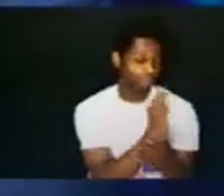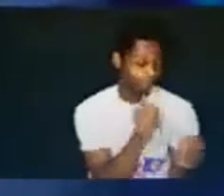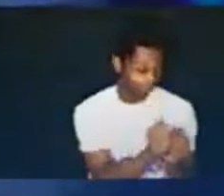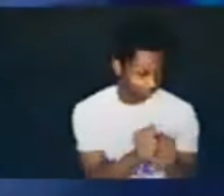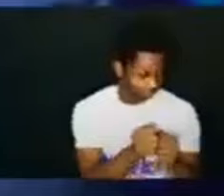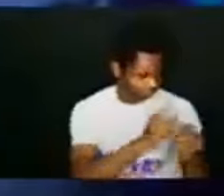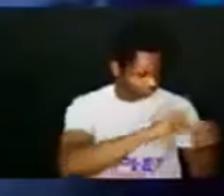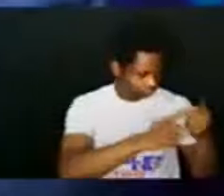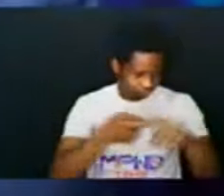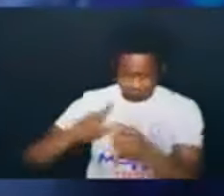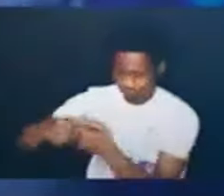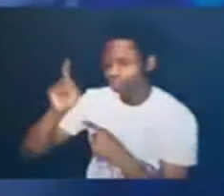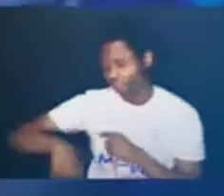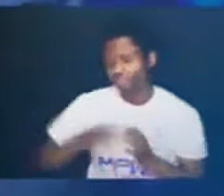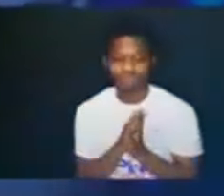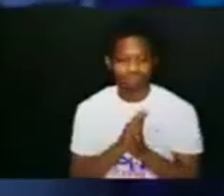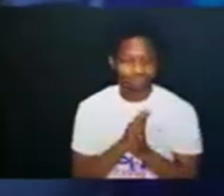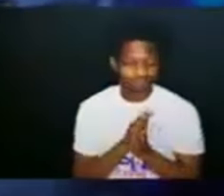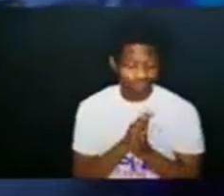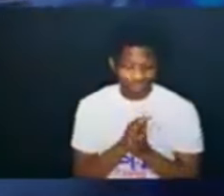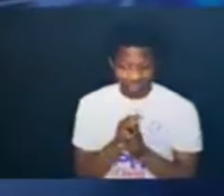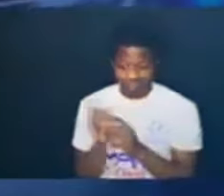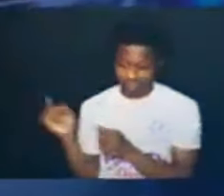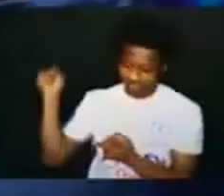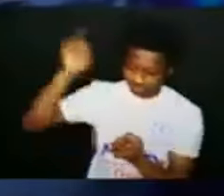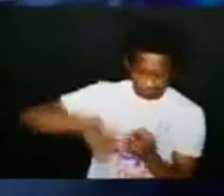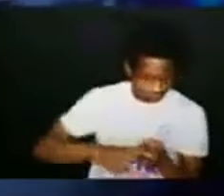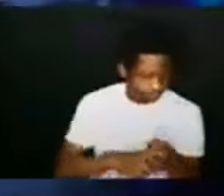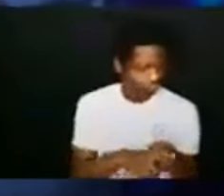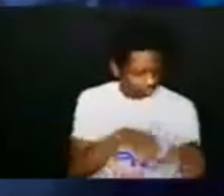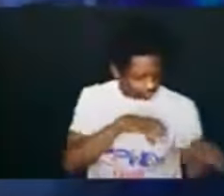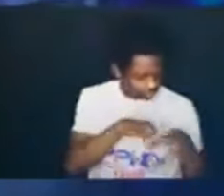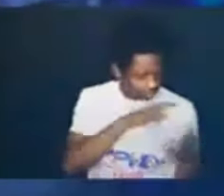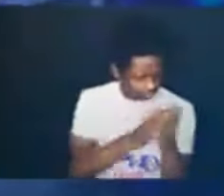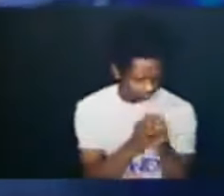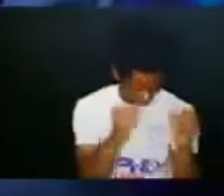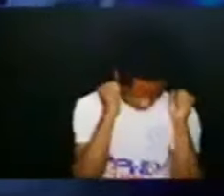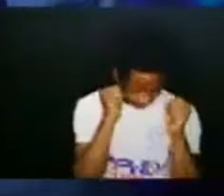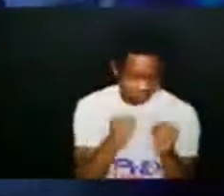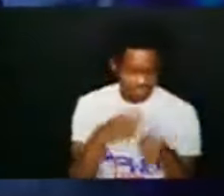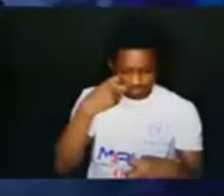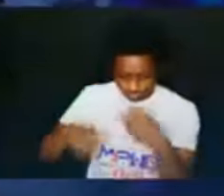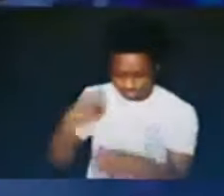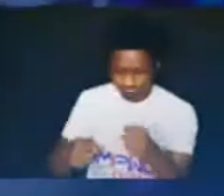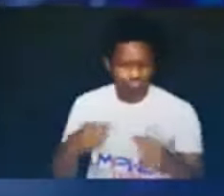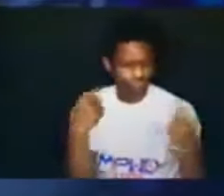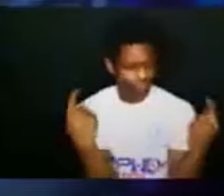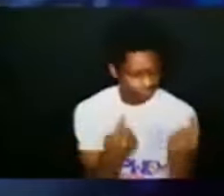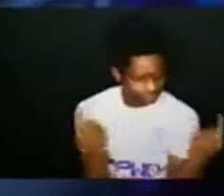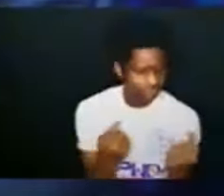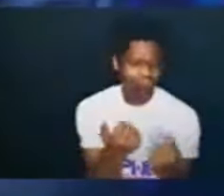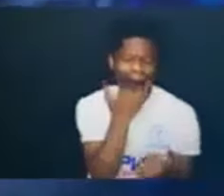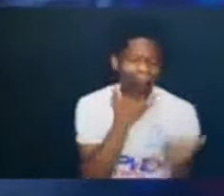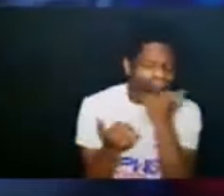another. Until we have done our best to remove the practical consequences of sin or